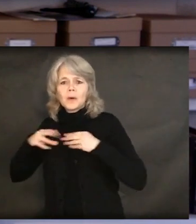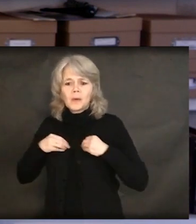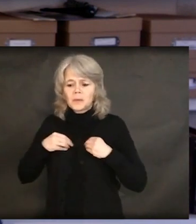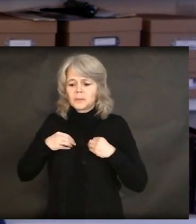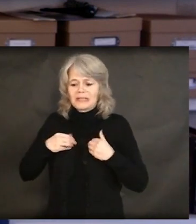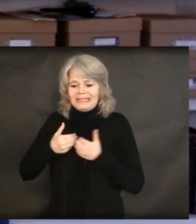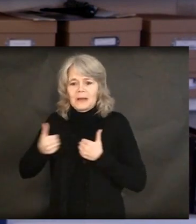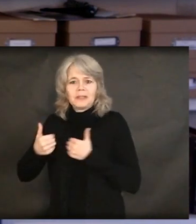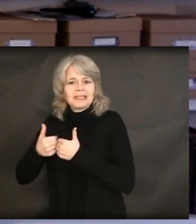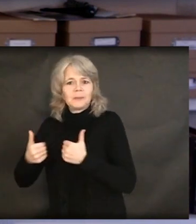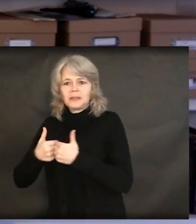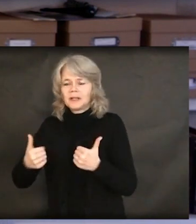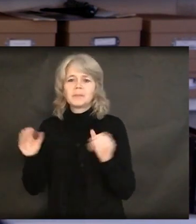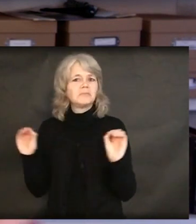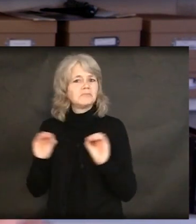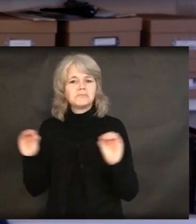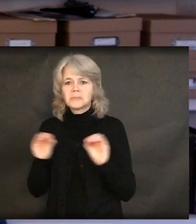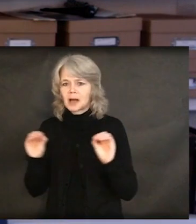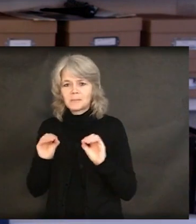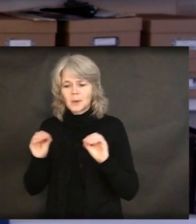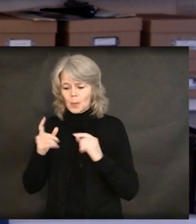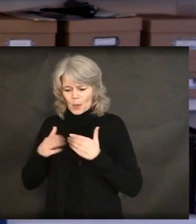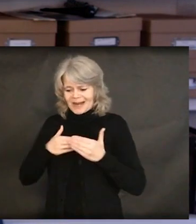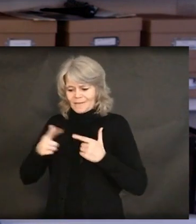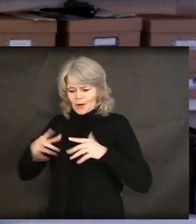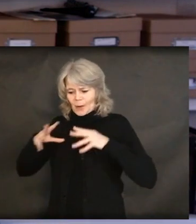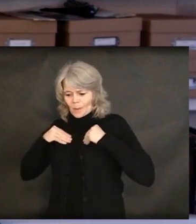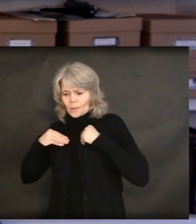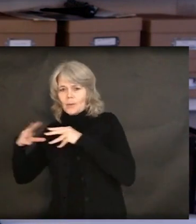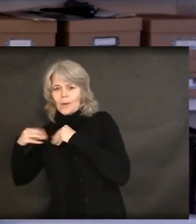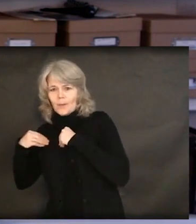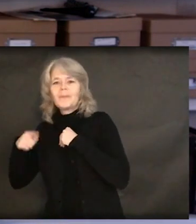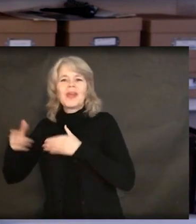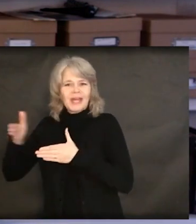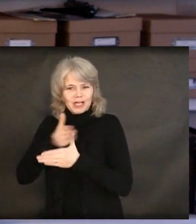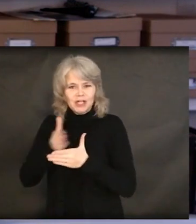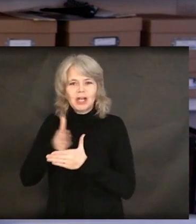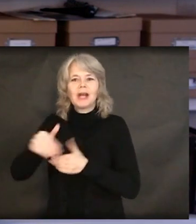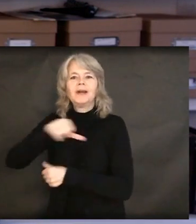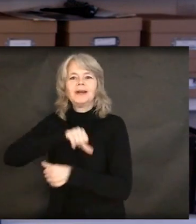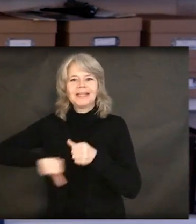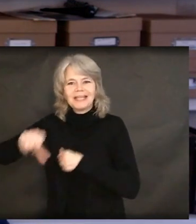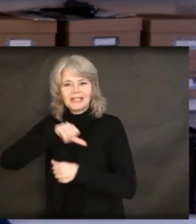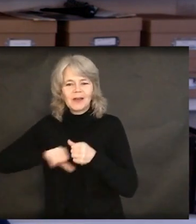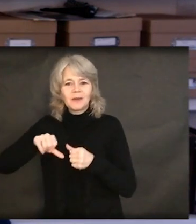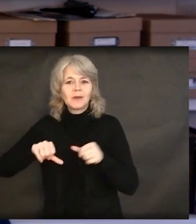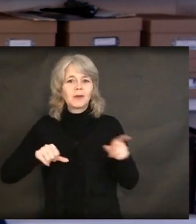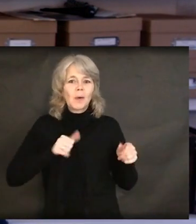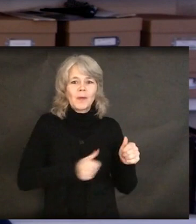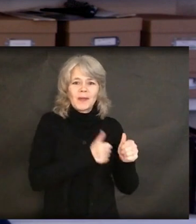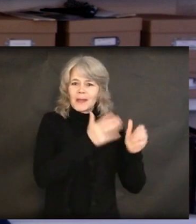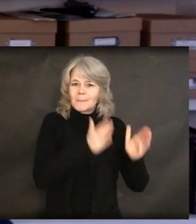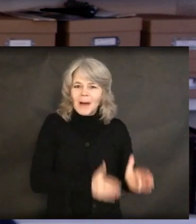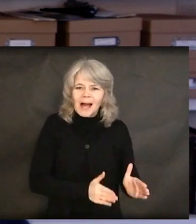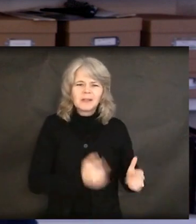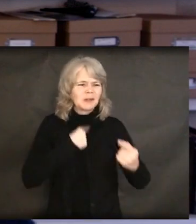of any possessions, but everything they owned was held in common. With great power, the